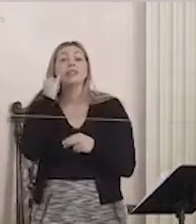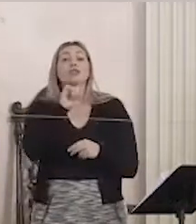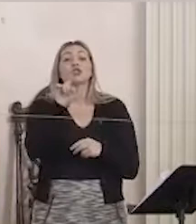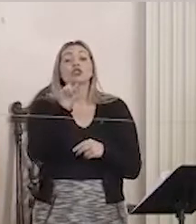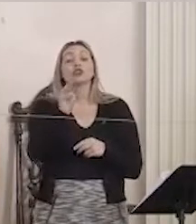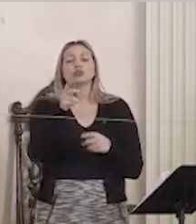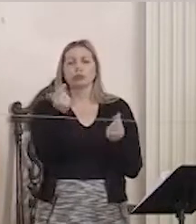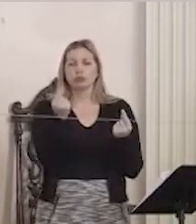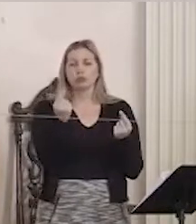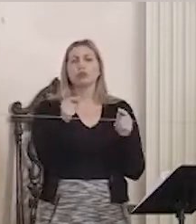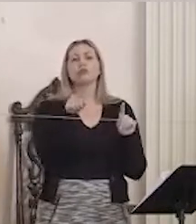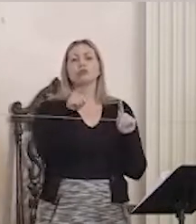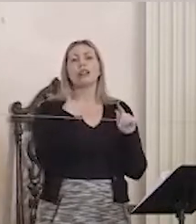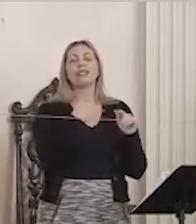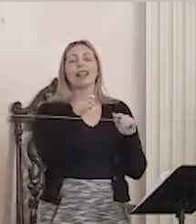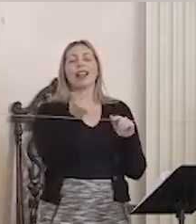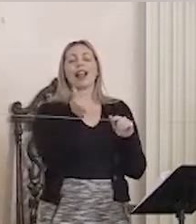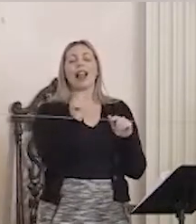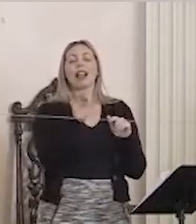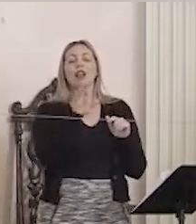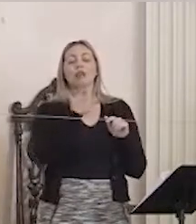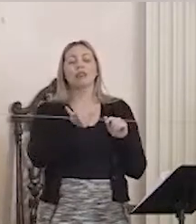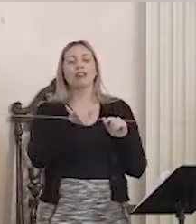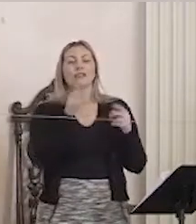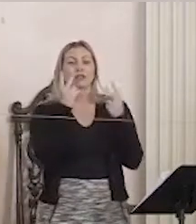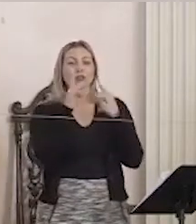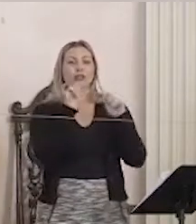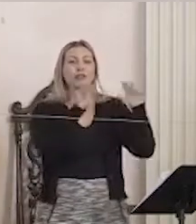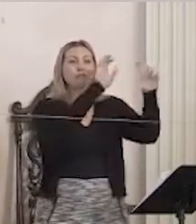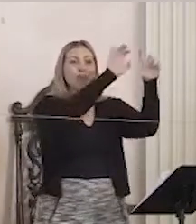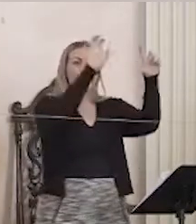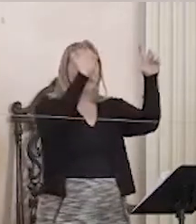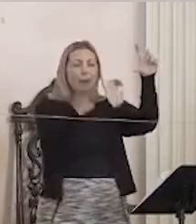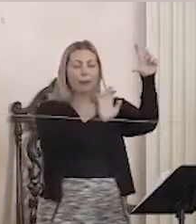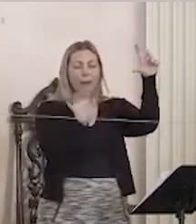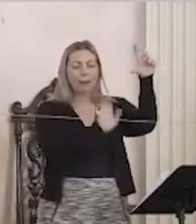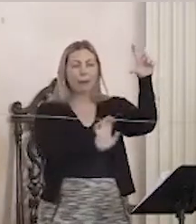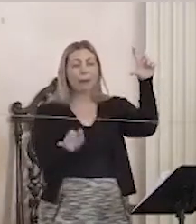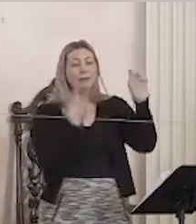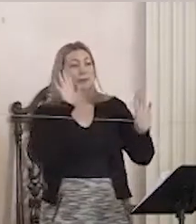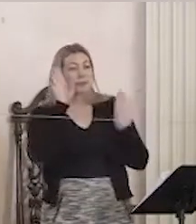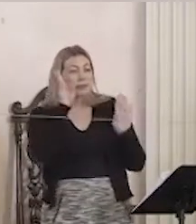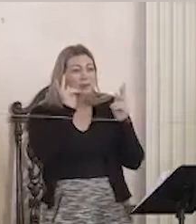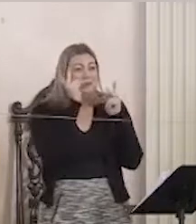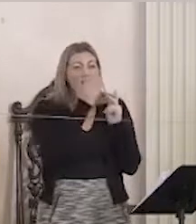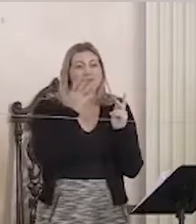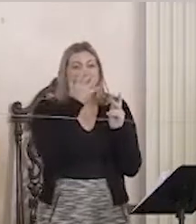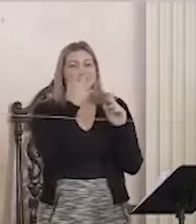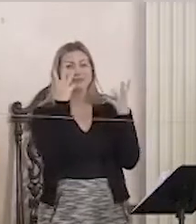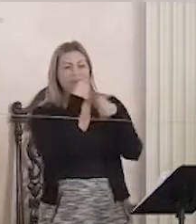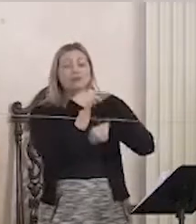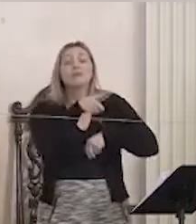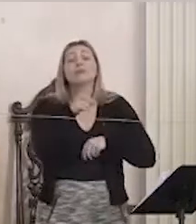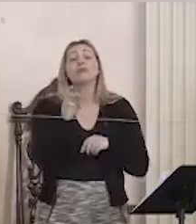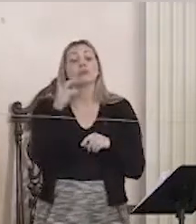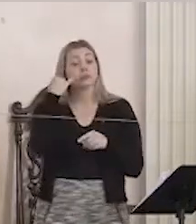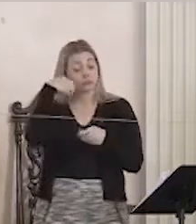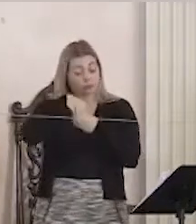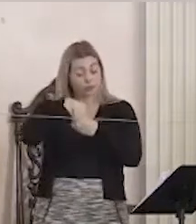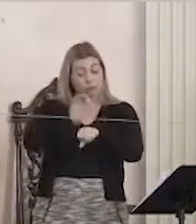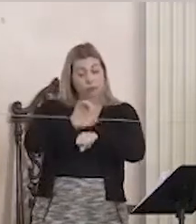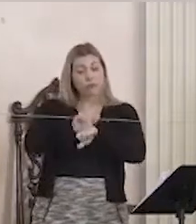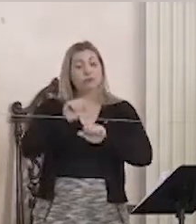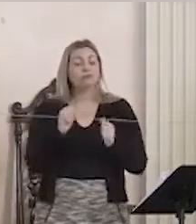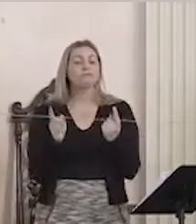yourself on gallery view and scroll through and greet the beautiful faces. If you're in the sanctuary, feel free to get up and